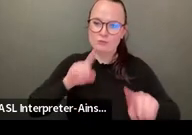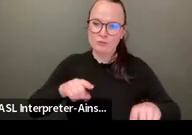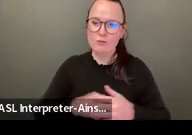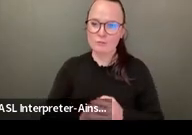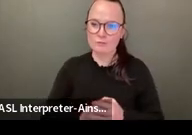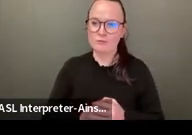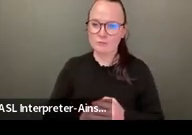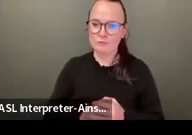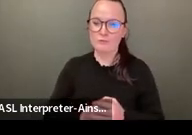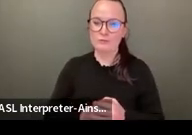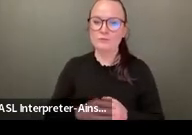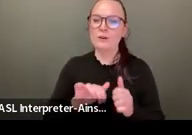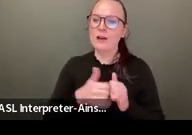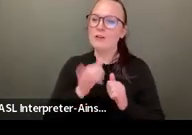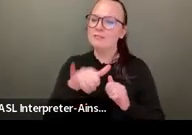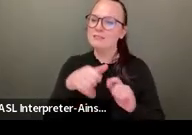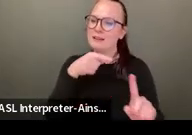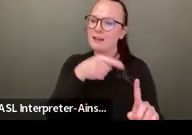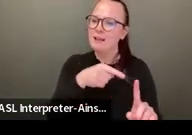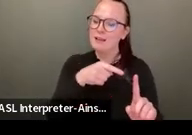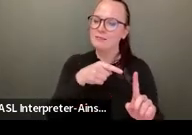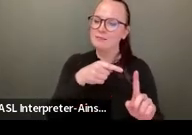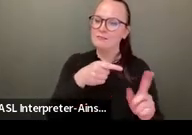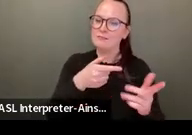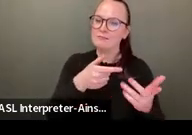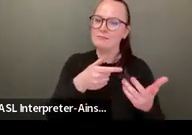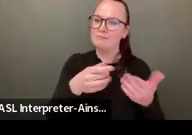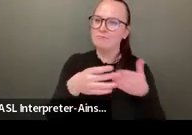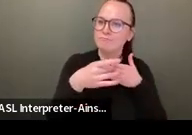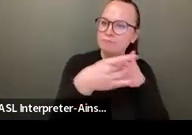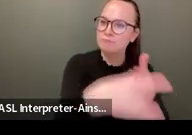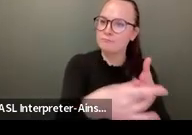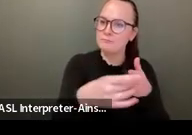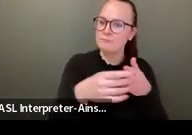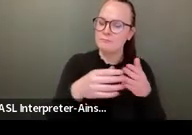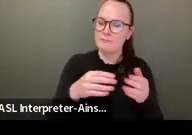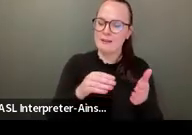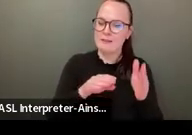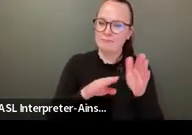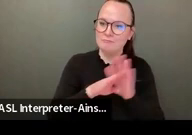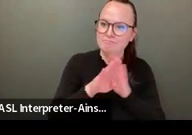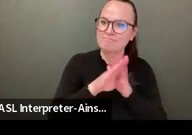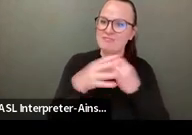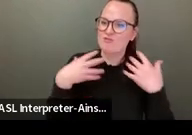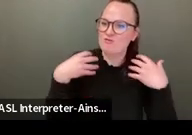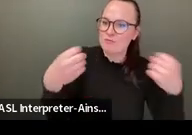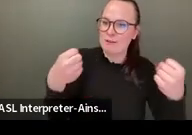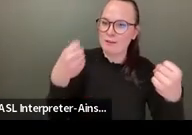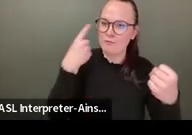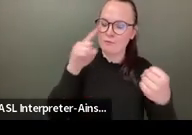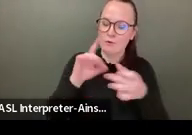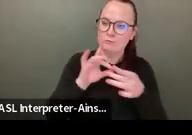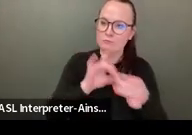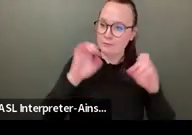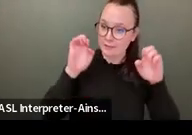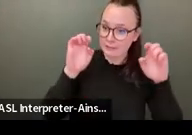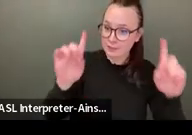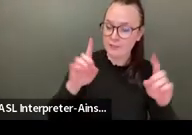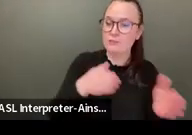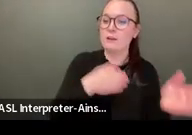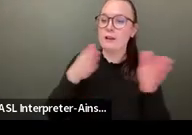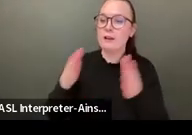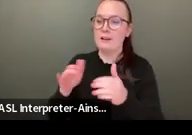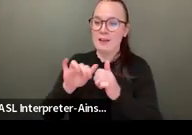that drive the academic, functional, and developmental strengths? How does that drive those specific